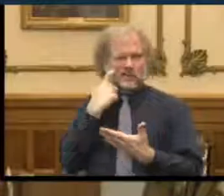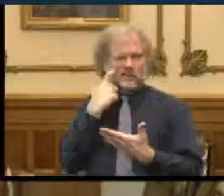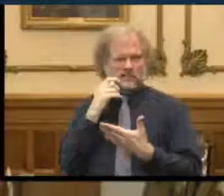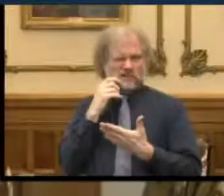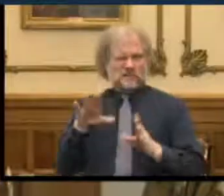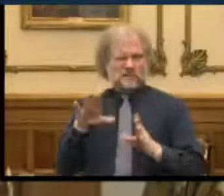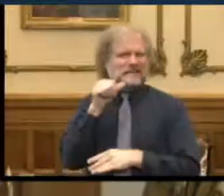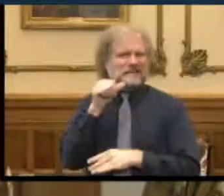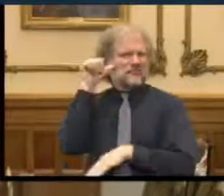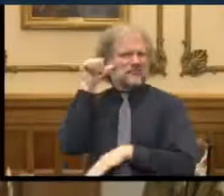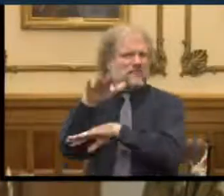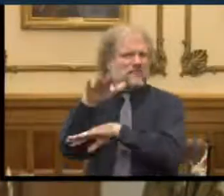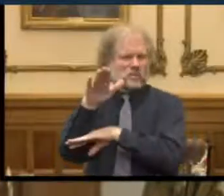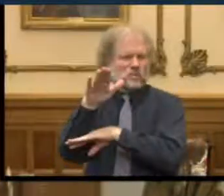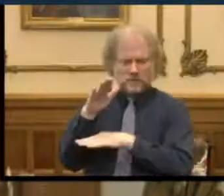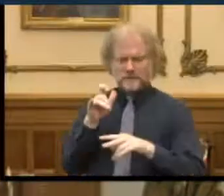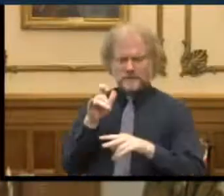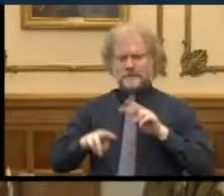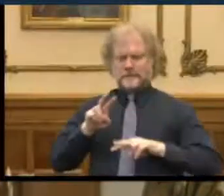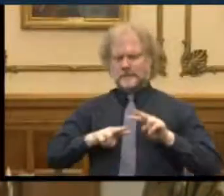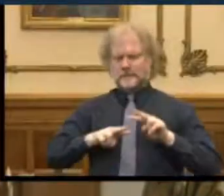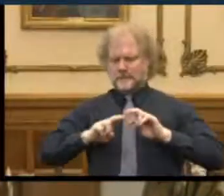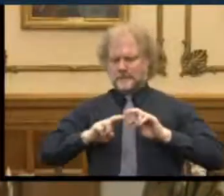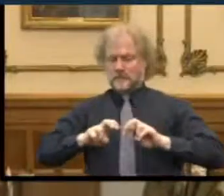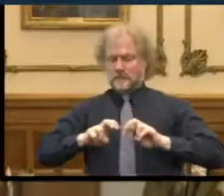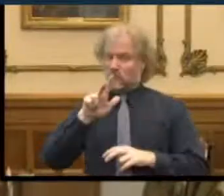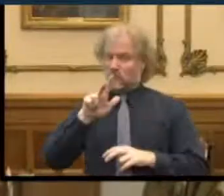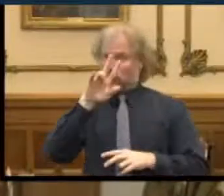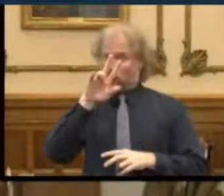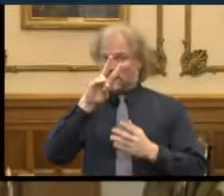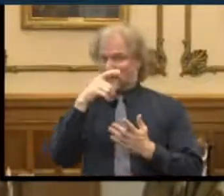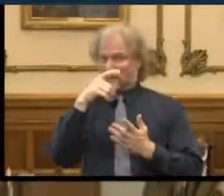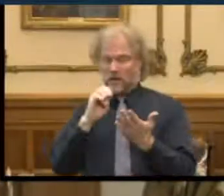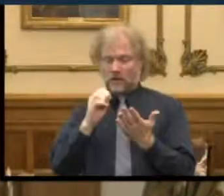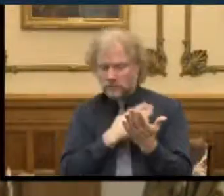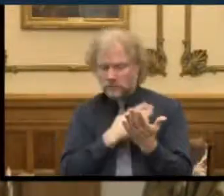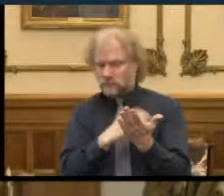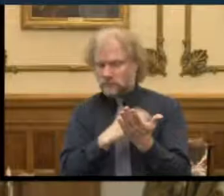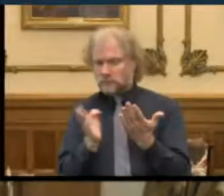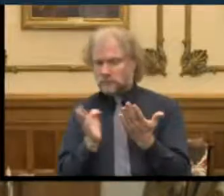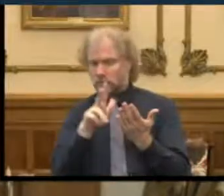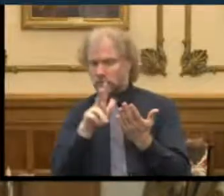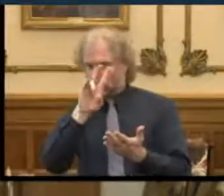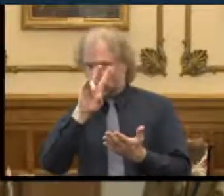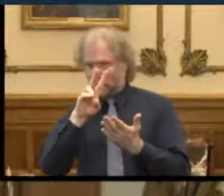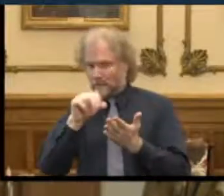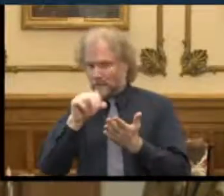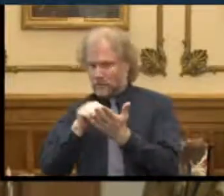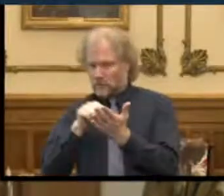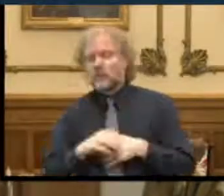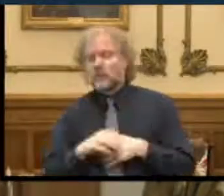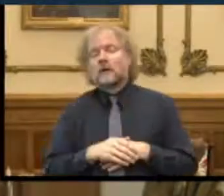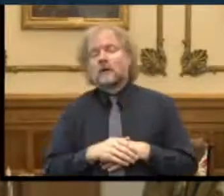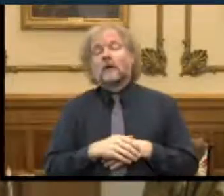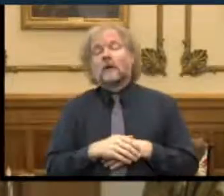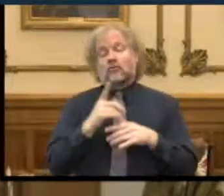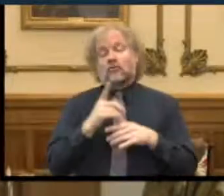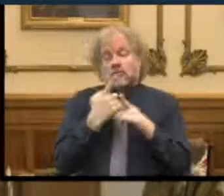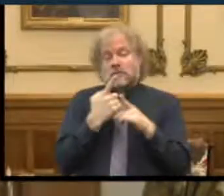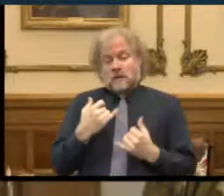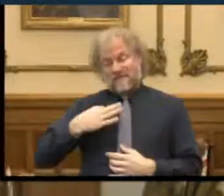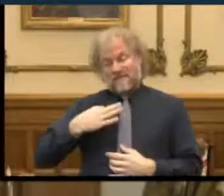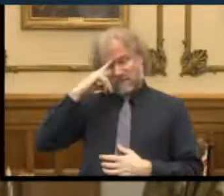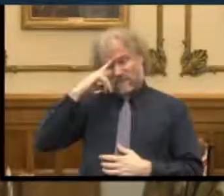yesterday afternoon, so we're still going through it, and it's about 37 pages. So currently, to be eligible for the